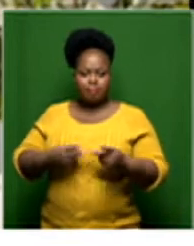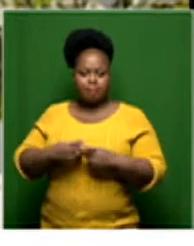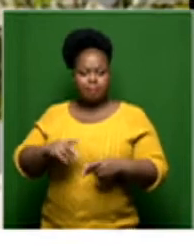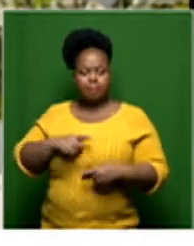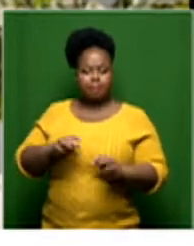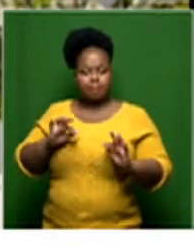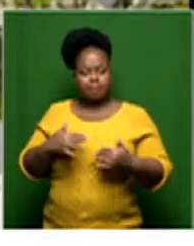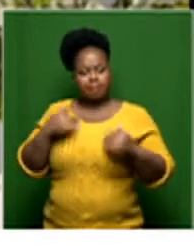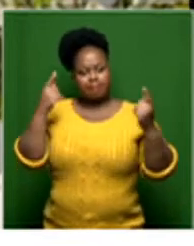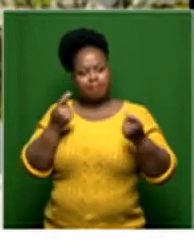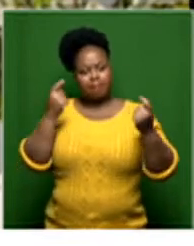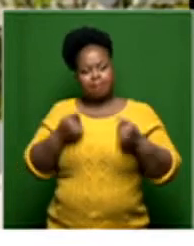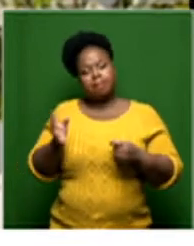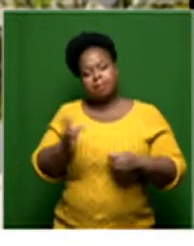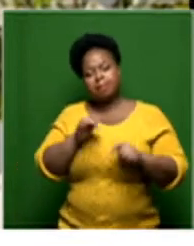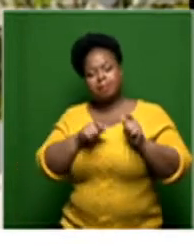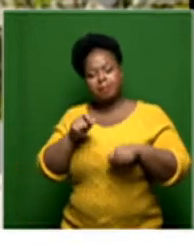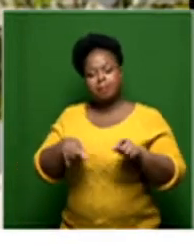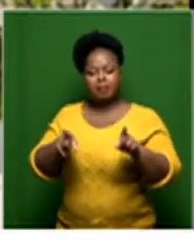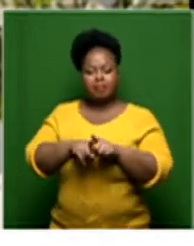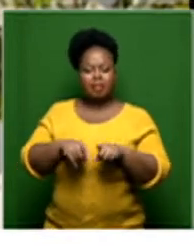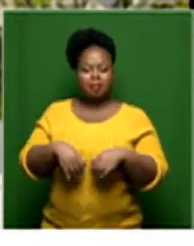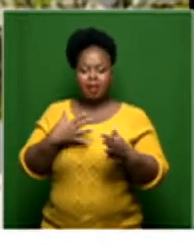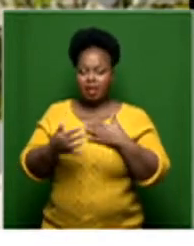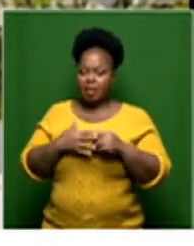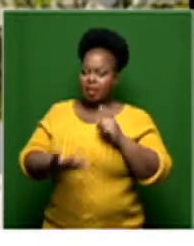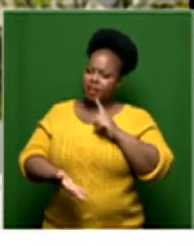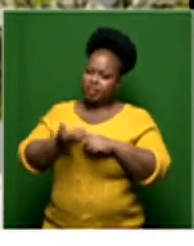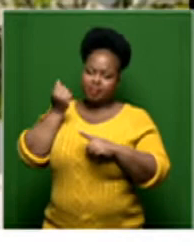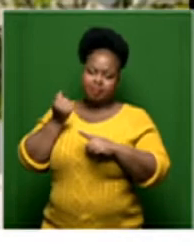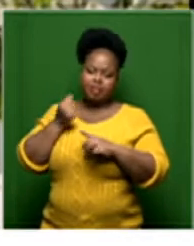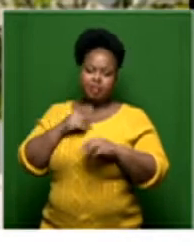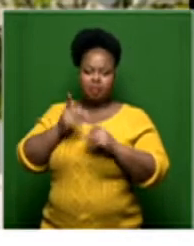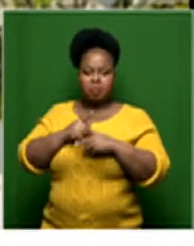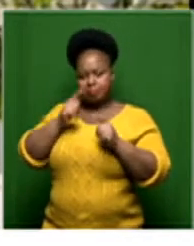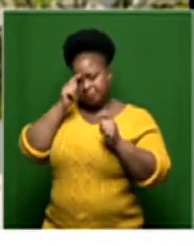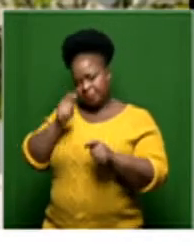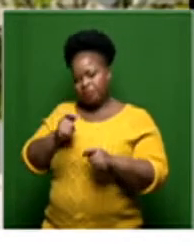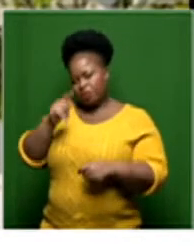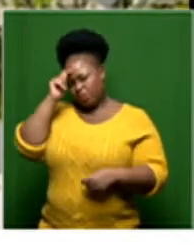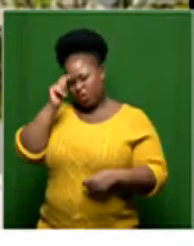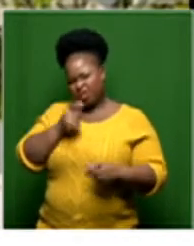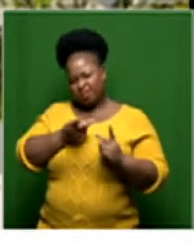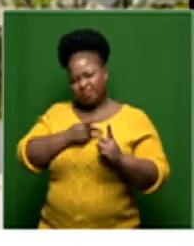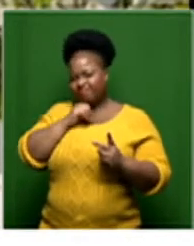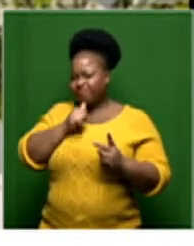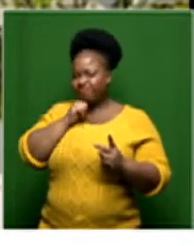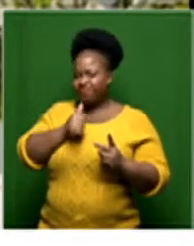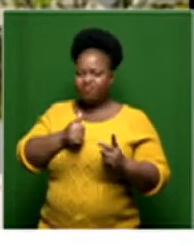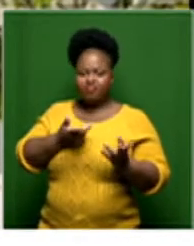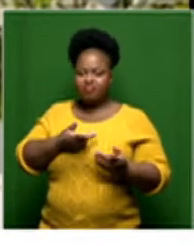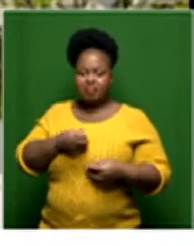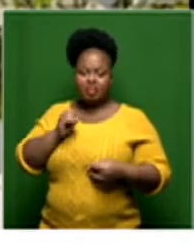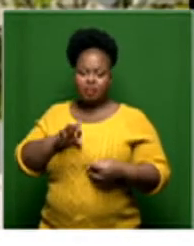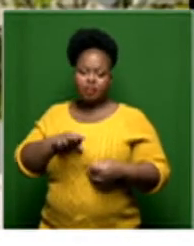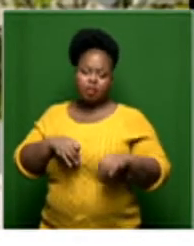way that she celebrated everyone else, every milestone and recognition of the boys, it didn't really matter whether